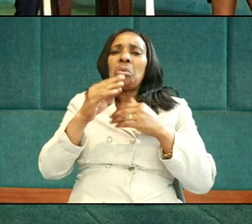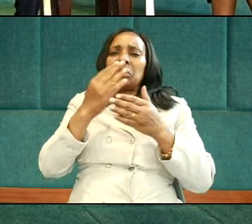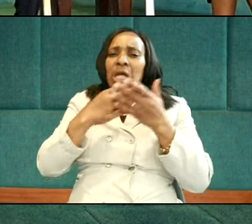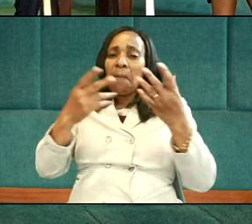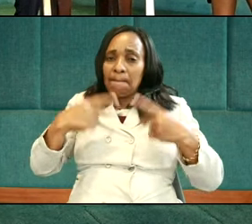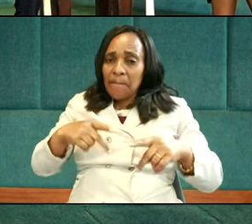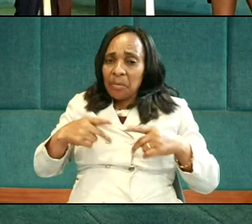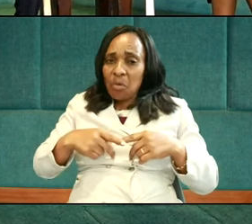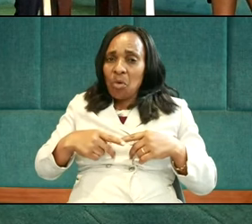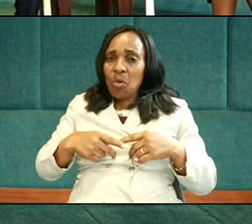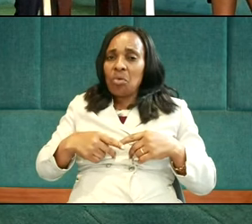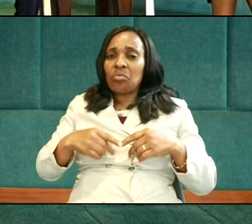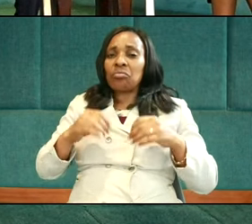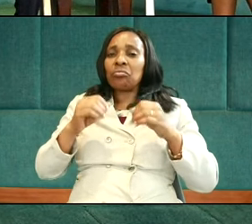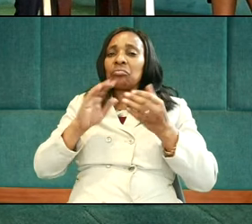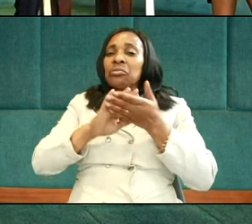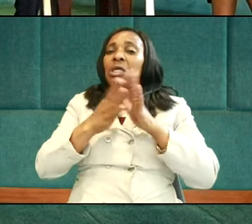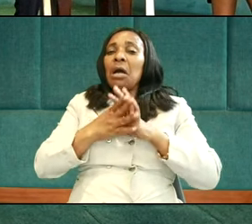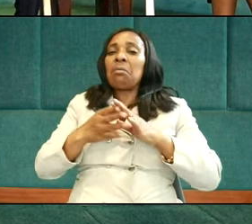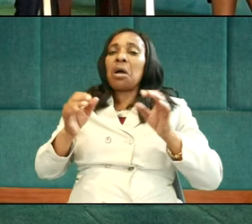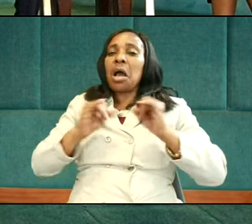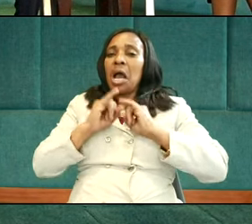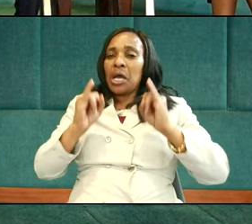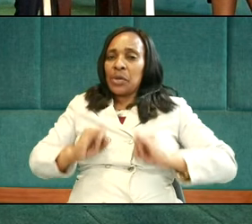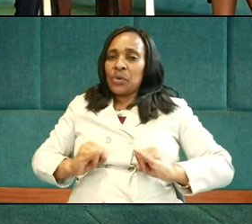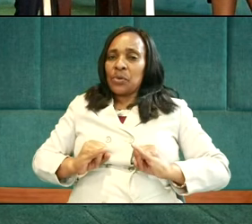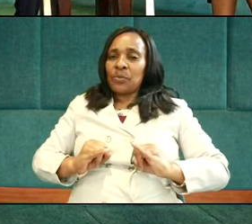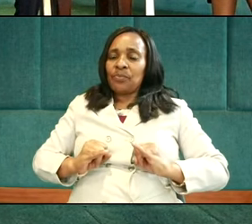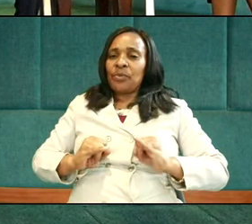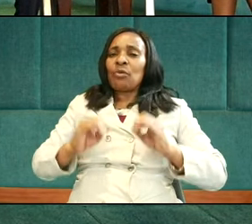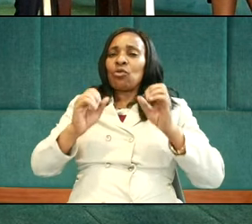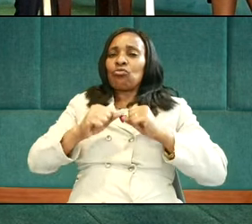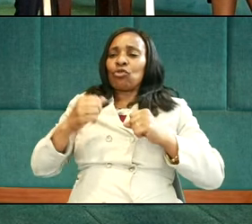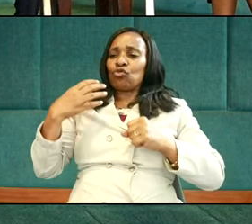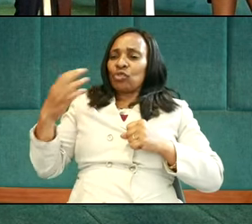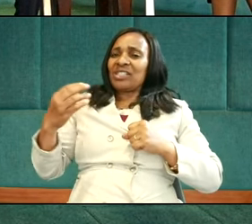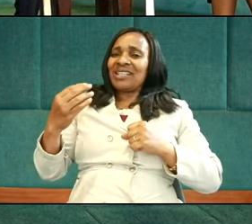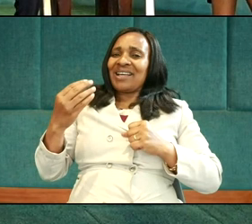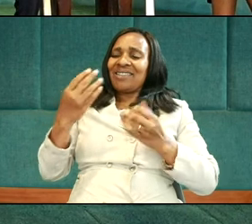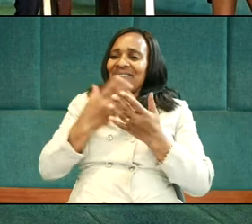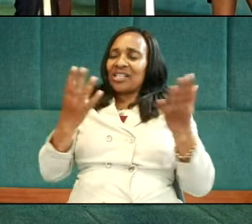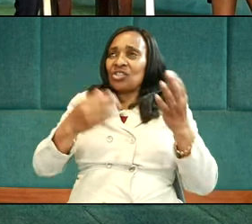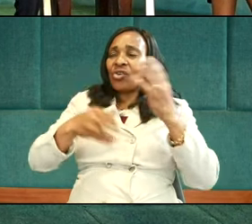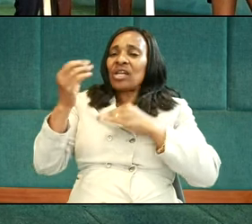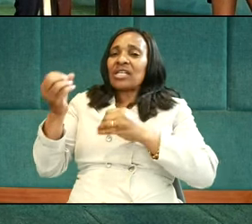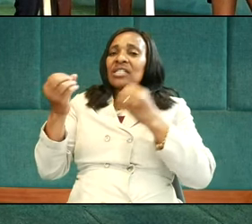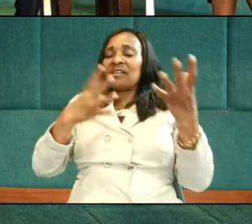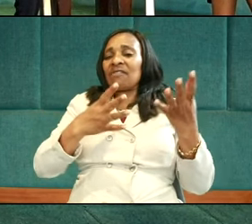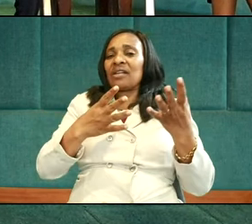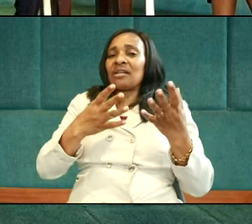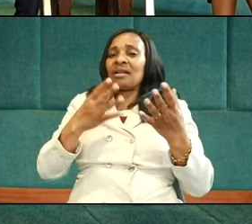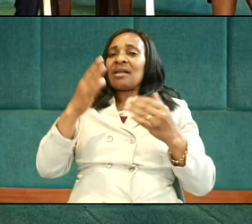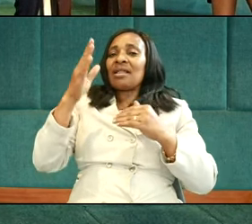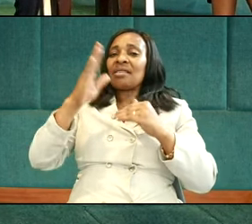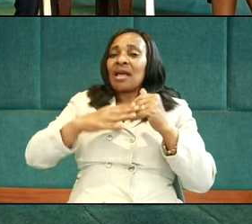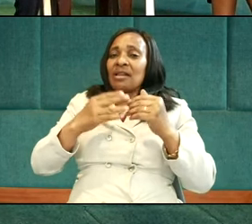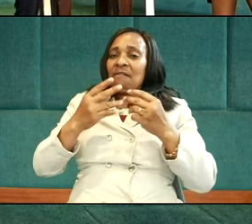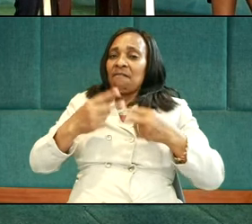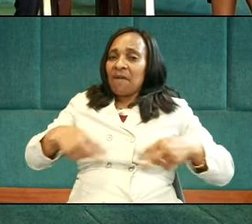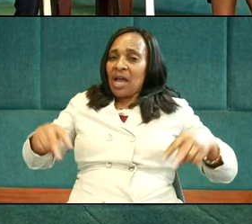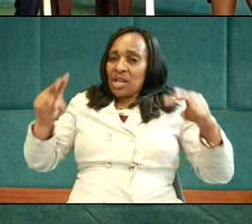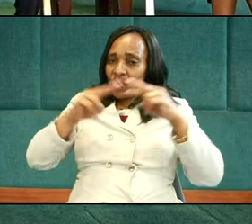people would treasure some of the things that God has given them instead of valuing the giver